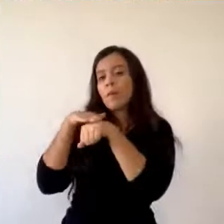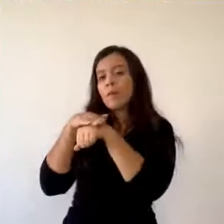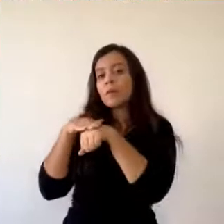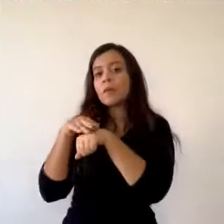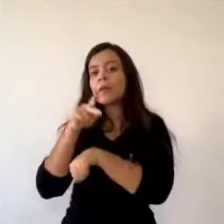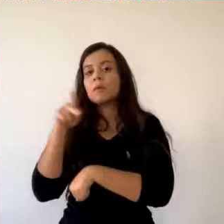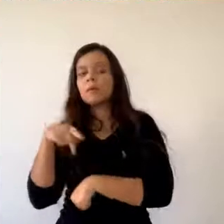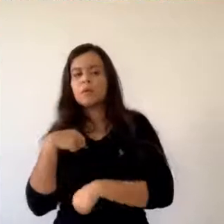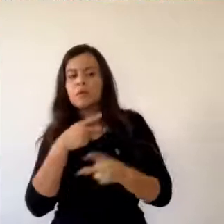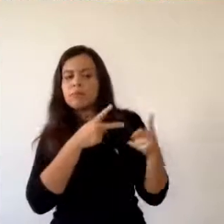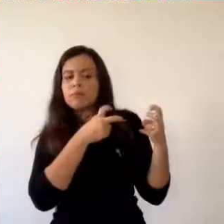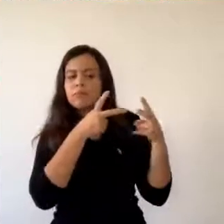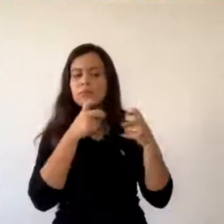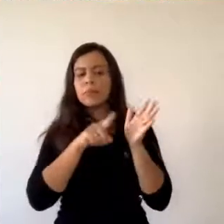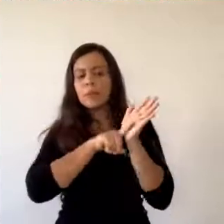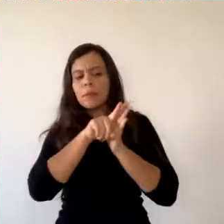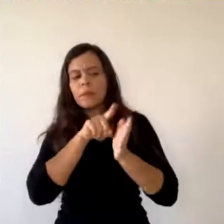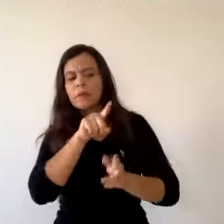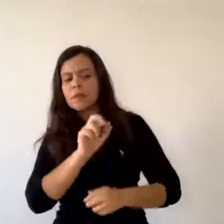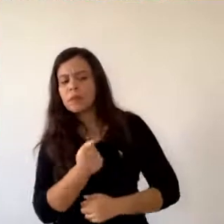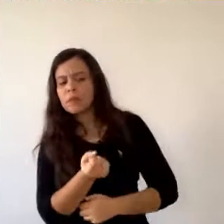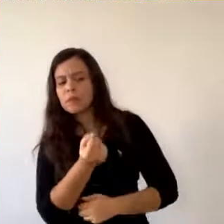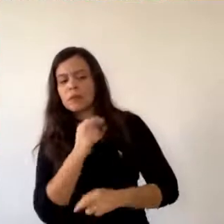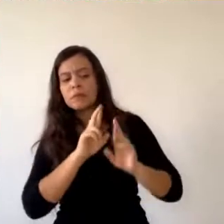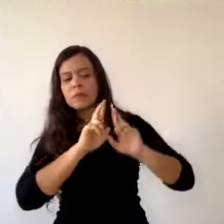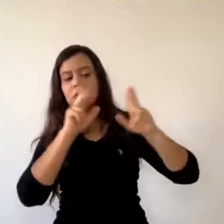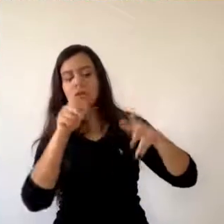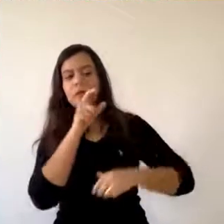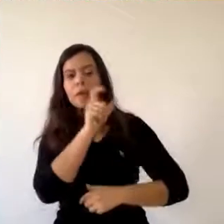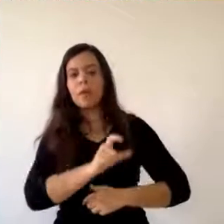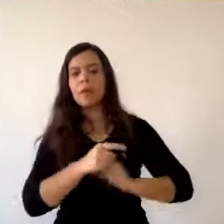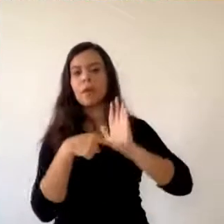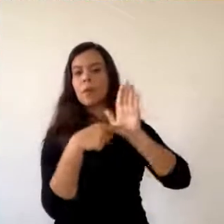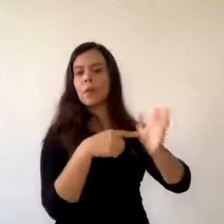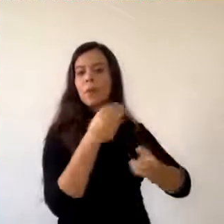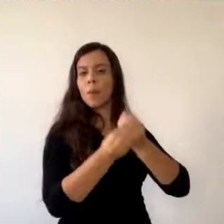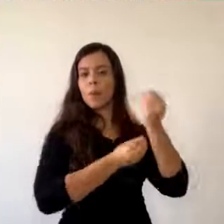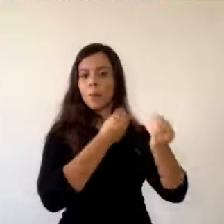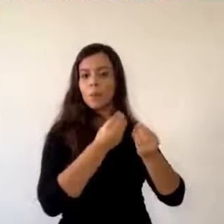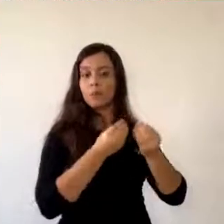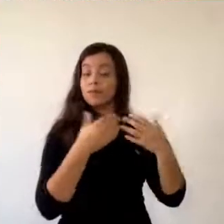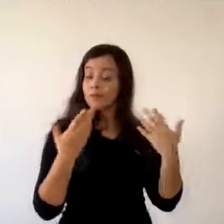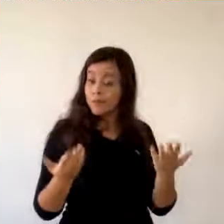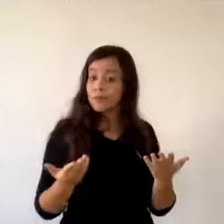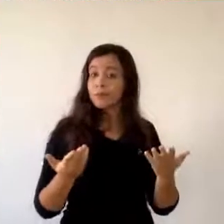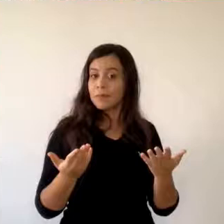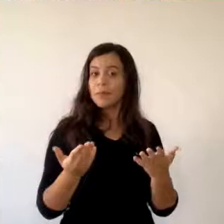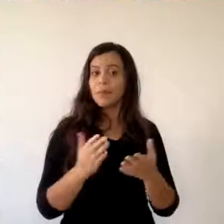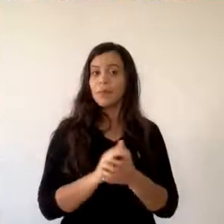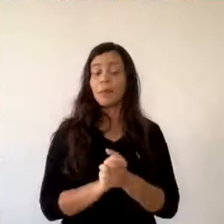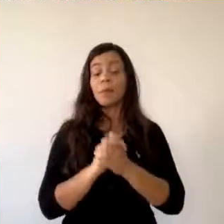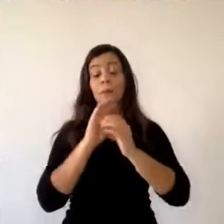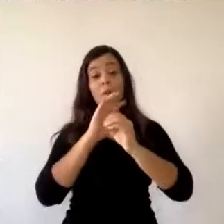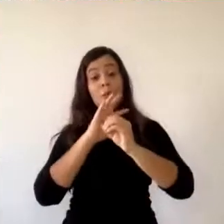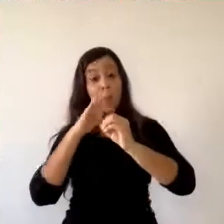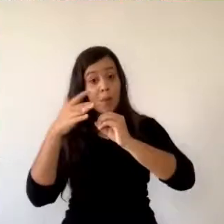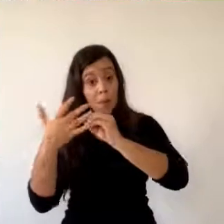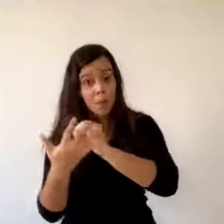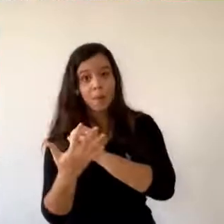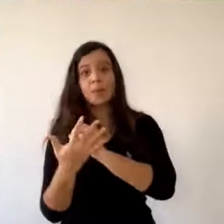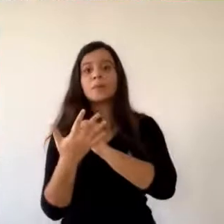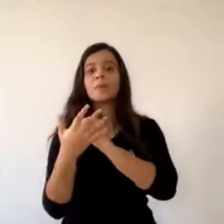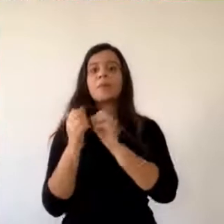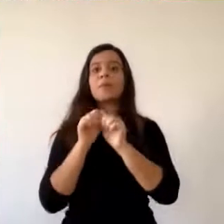then this professor has observed something or another. Beyond the fact that the pandemic, COVID-19,